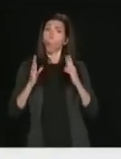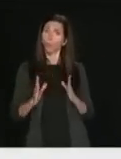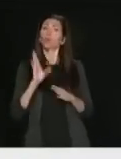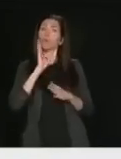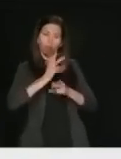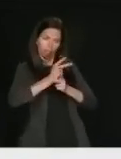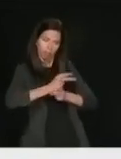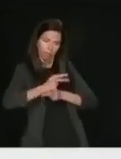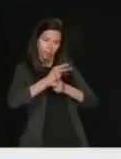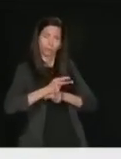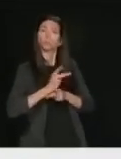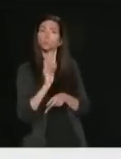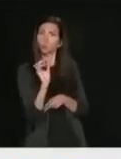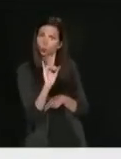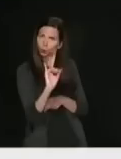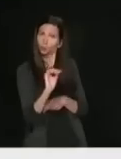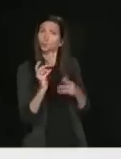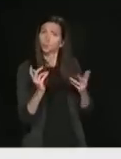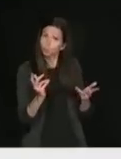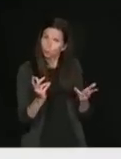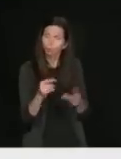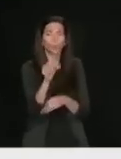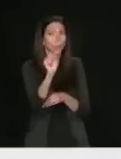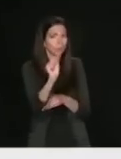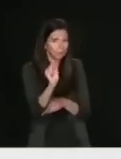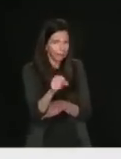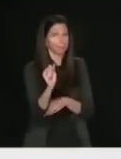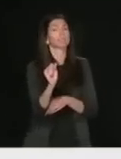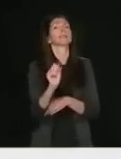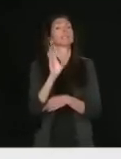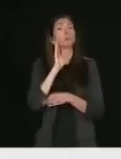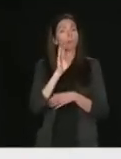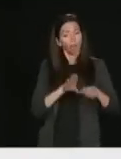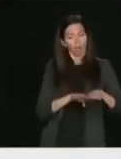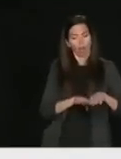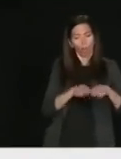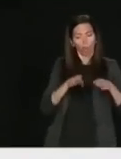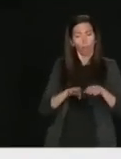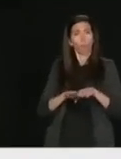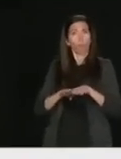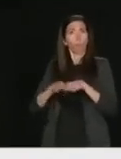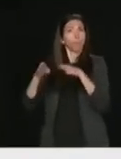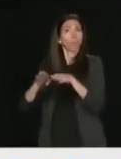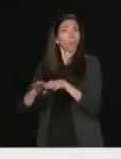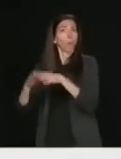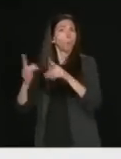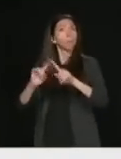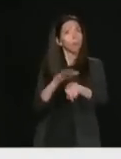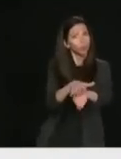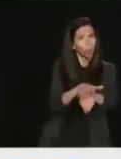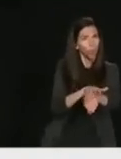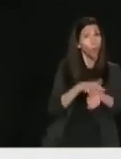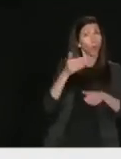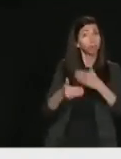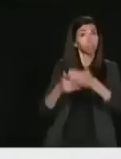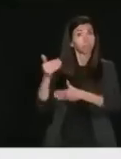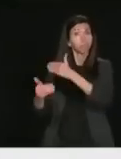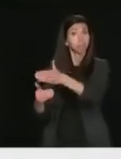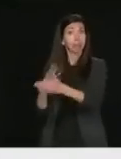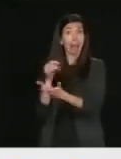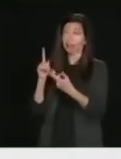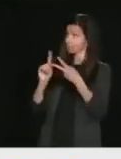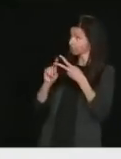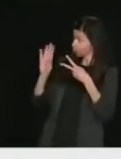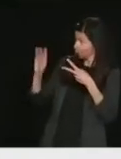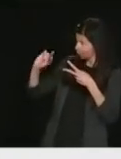reopen safely, gradually. And myself, yes, I'd like to have a chance to go